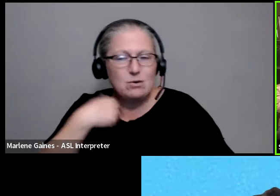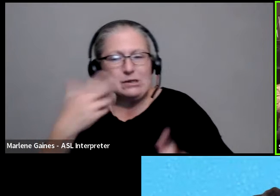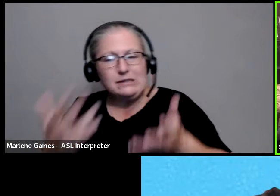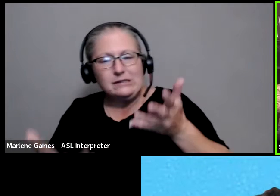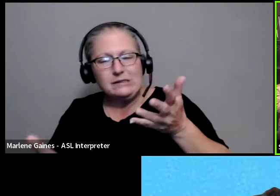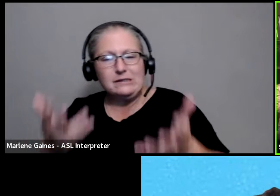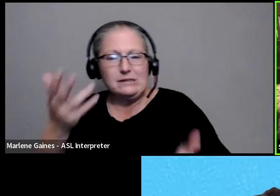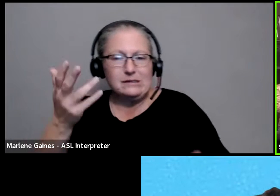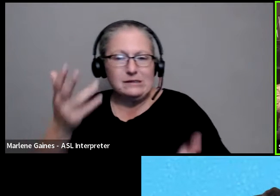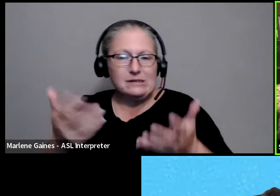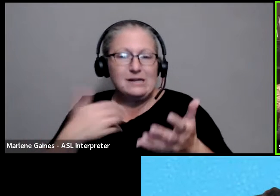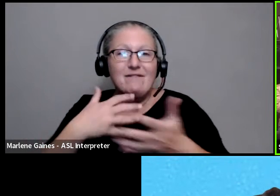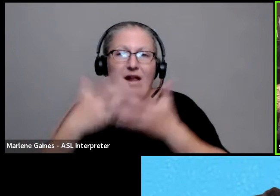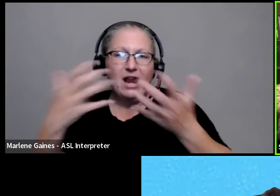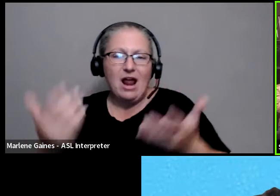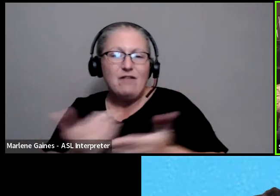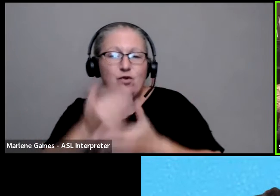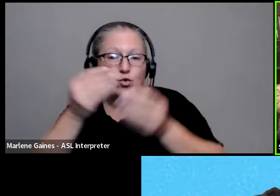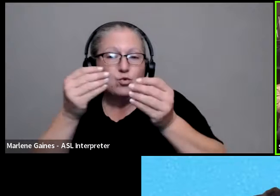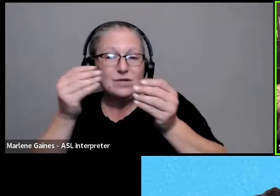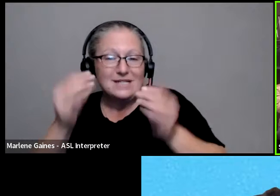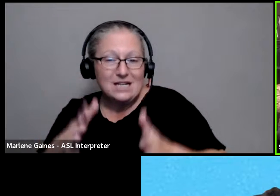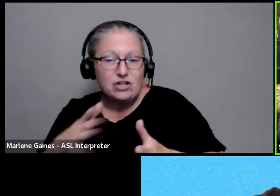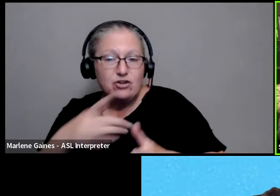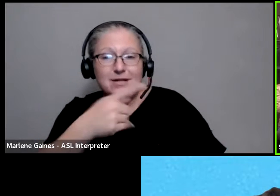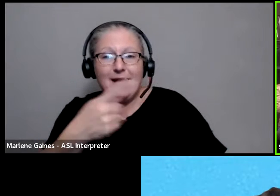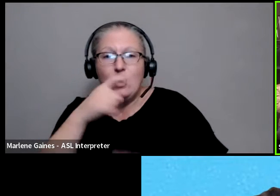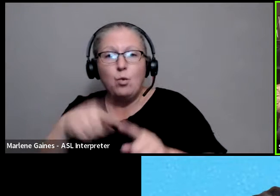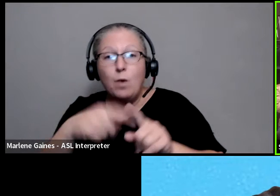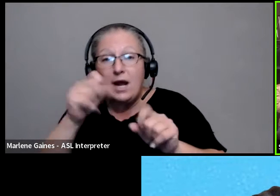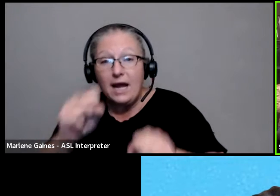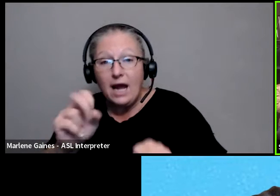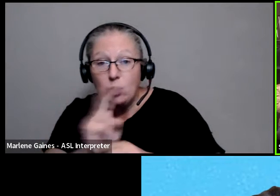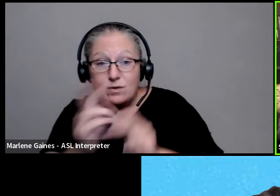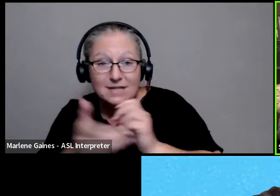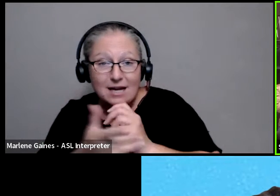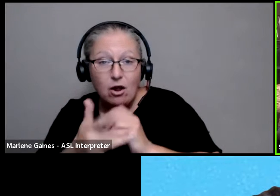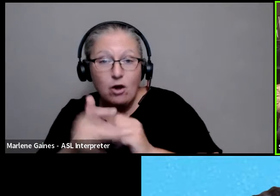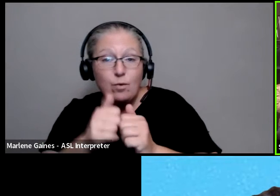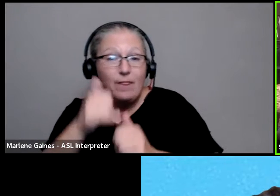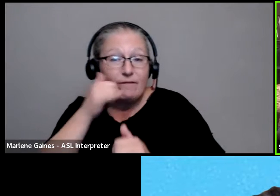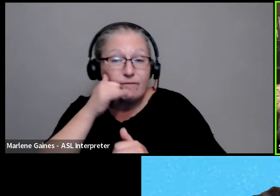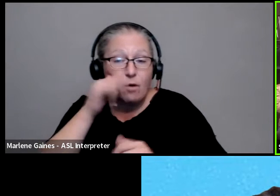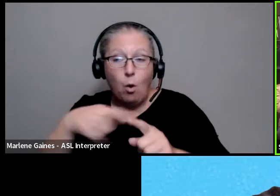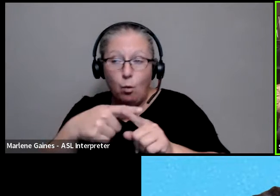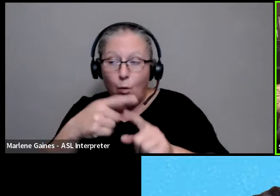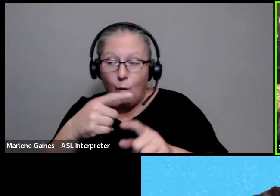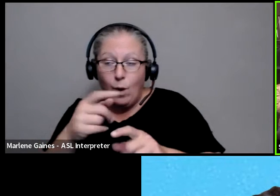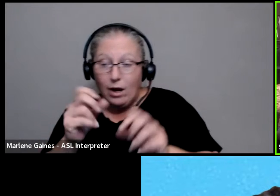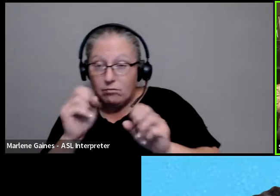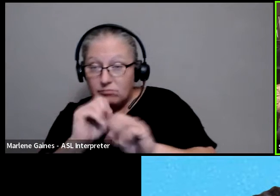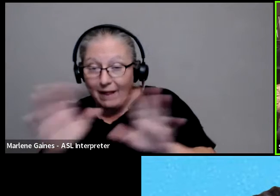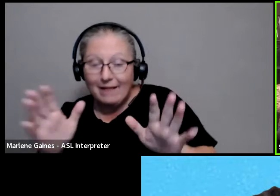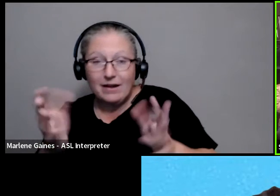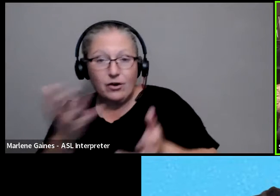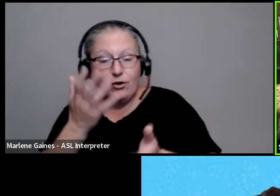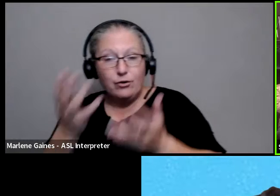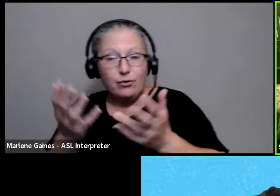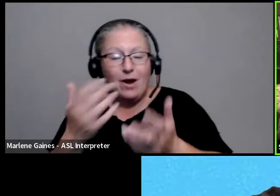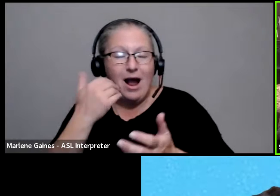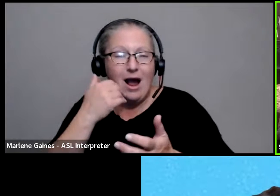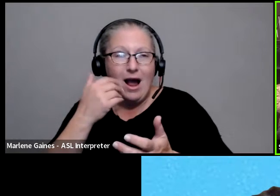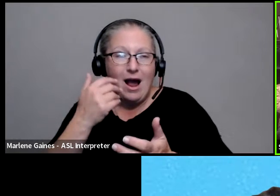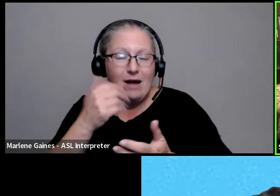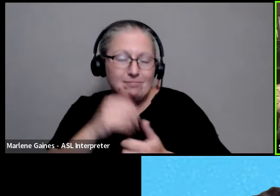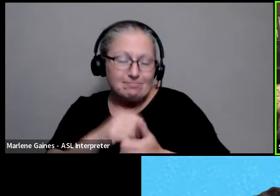that, because we have a lot of new teachers, they go, when can I use technology with the phones and when does it make sense? And so it's